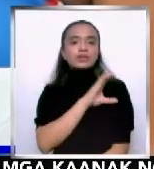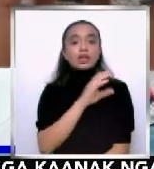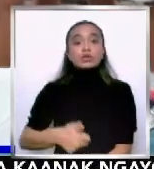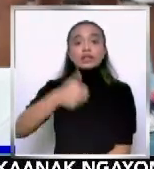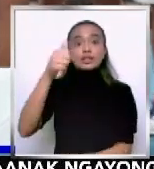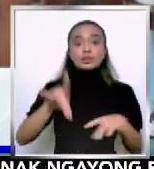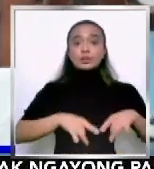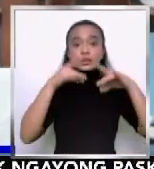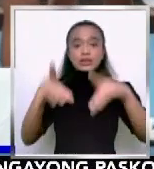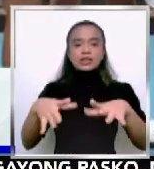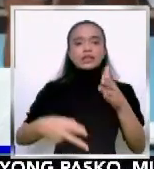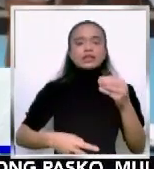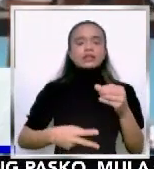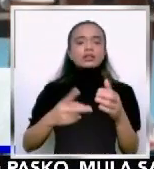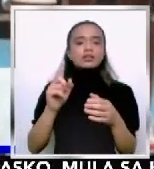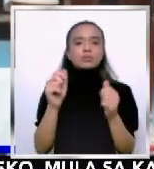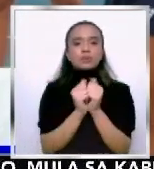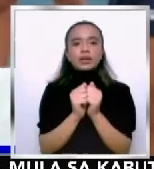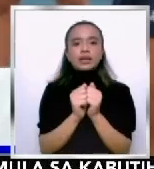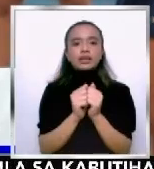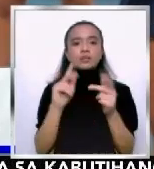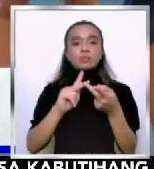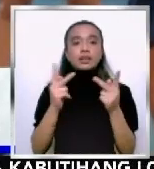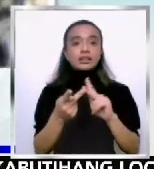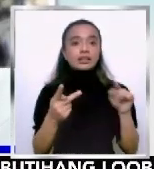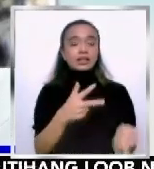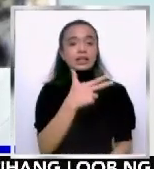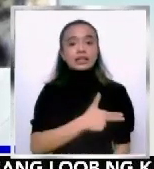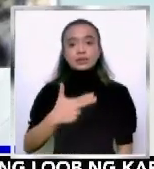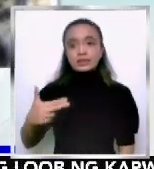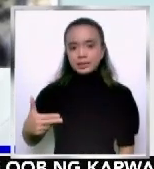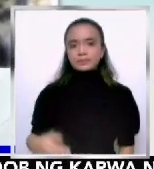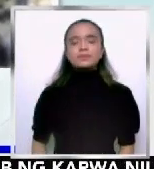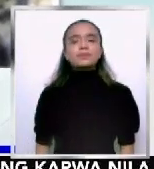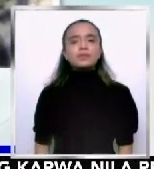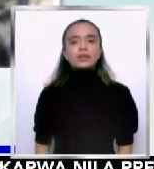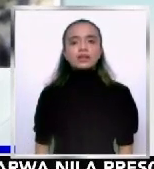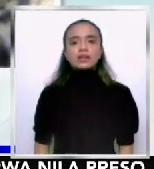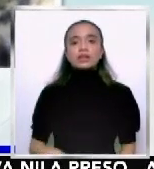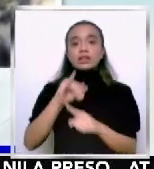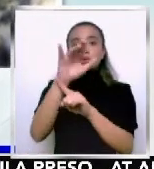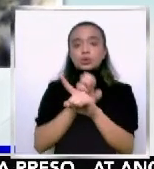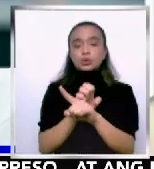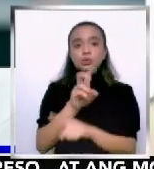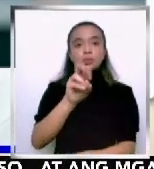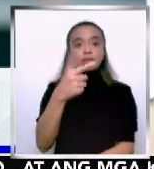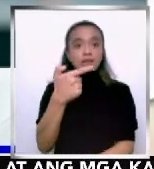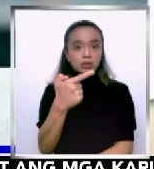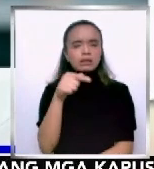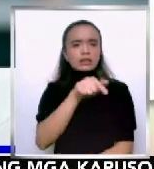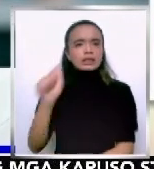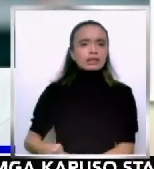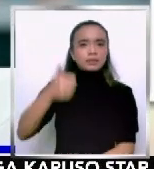Double Tournament kasama ang Indonesian partner na si Priska Nugroho. Hunyo naman ng 2021 na ipanalo ni Ayala